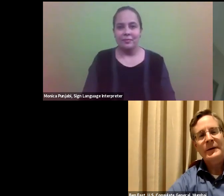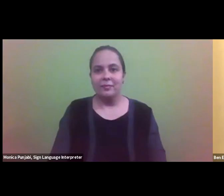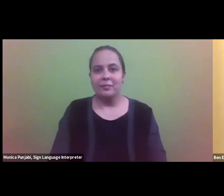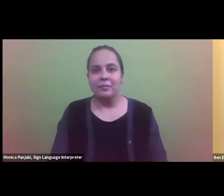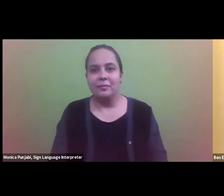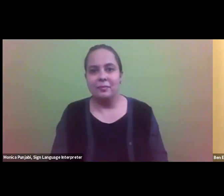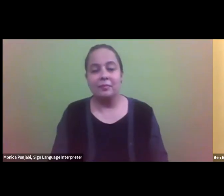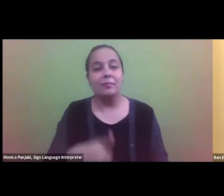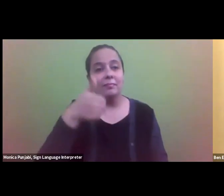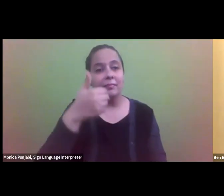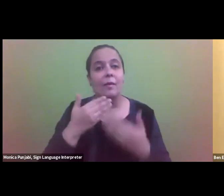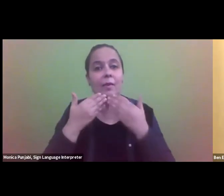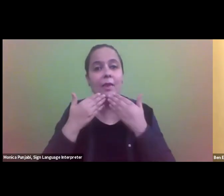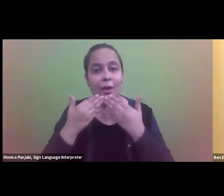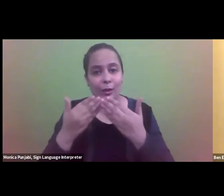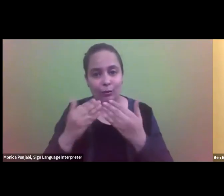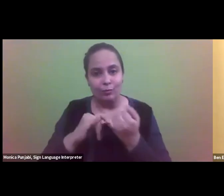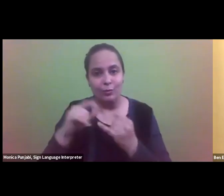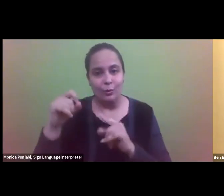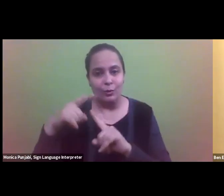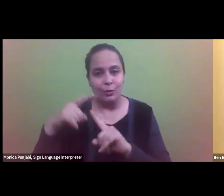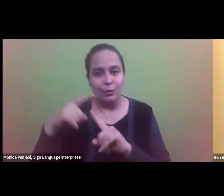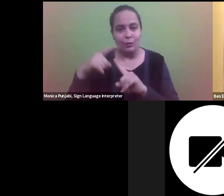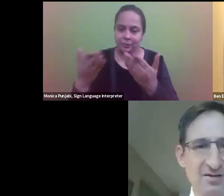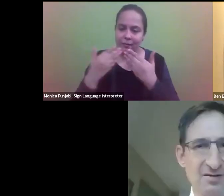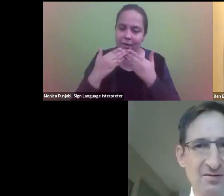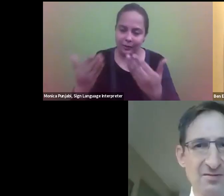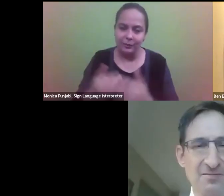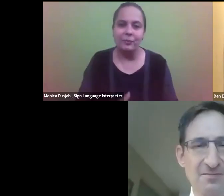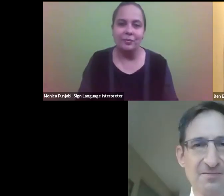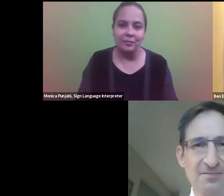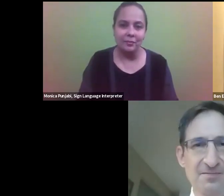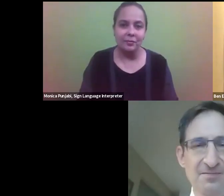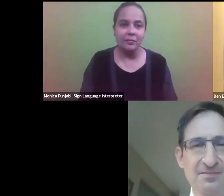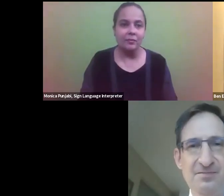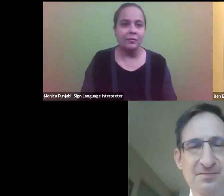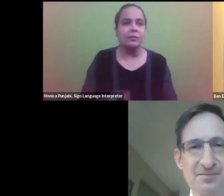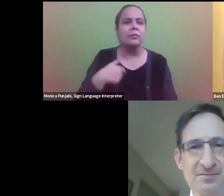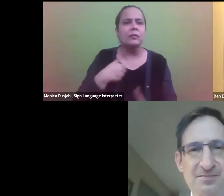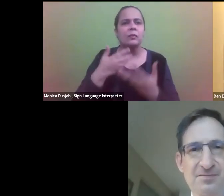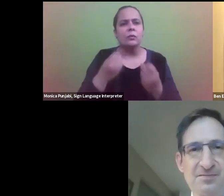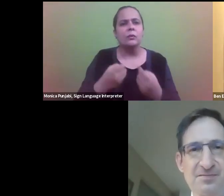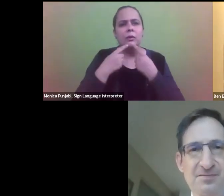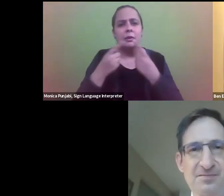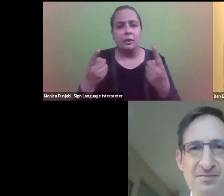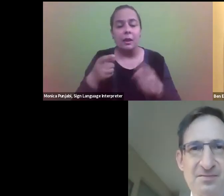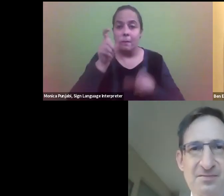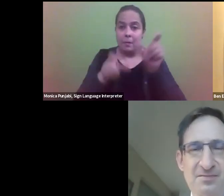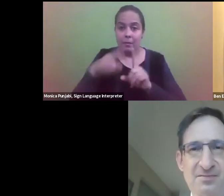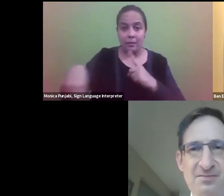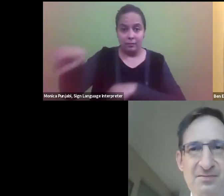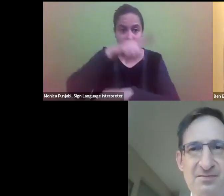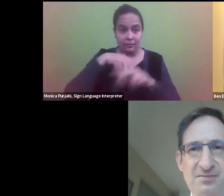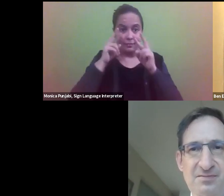Okay, thank you very much, Scott. It's great to have you here. I want to say again, good evening to our audience, and hello